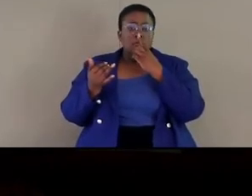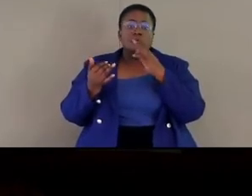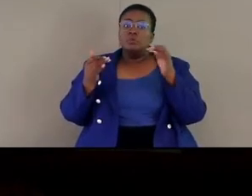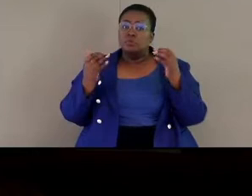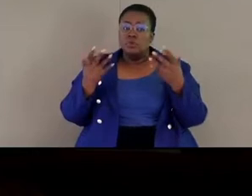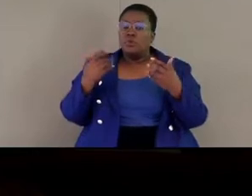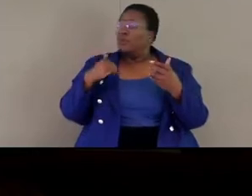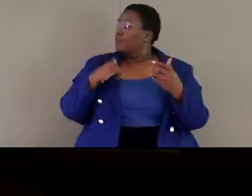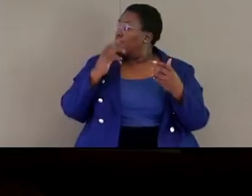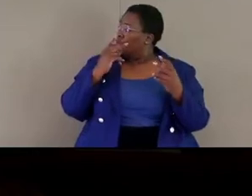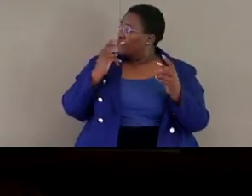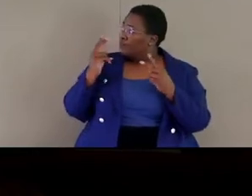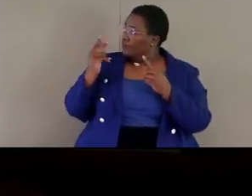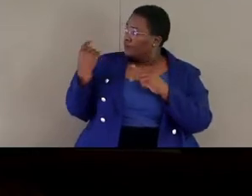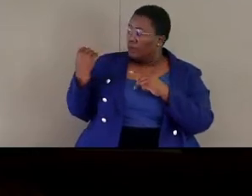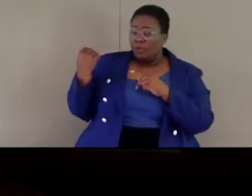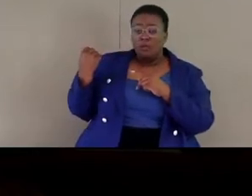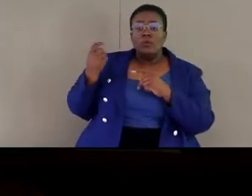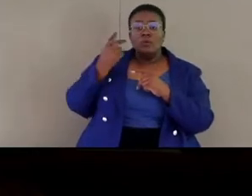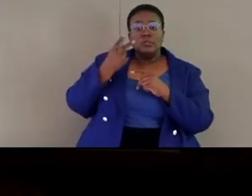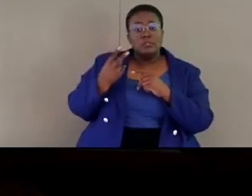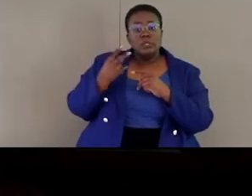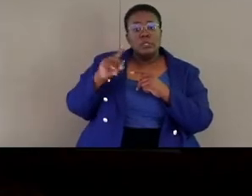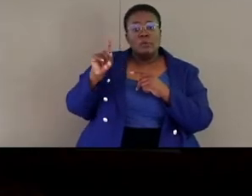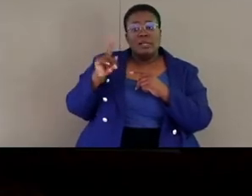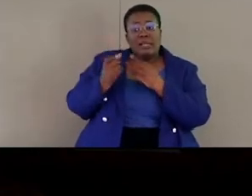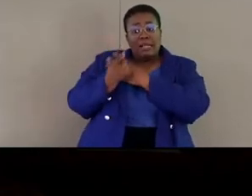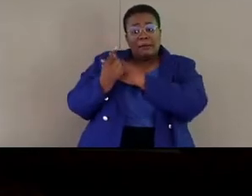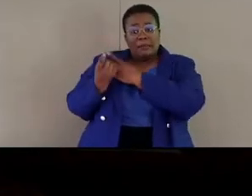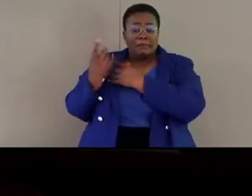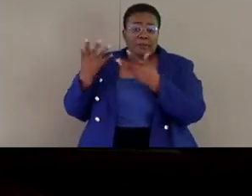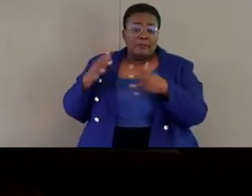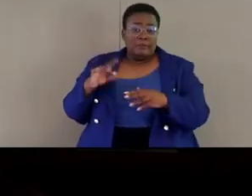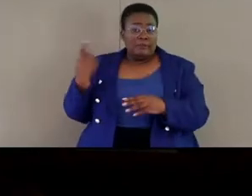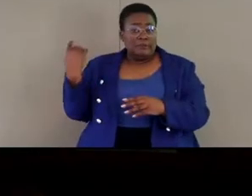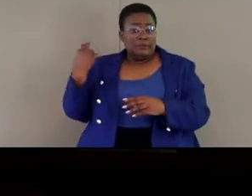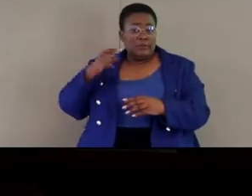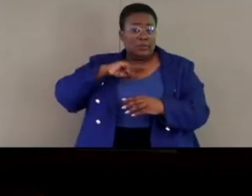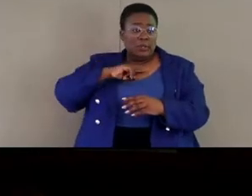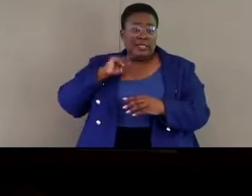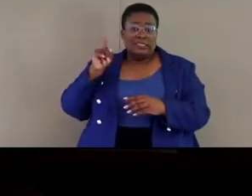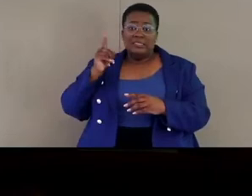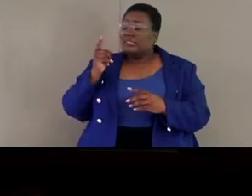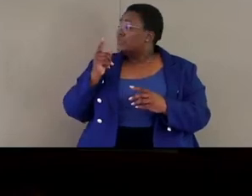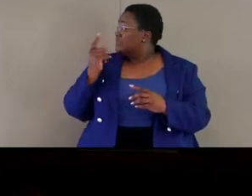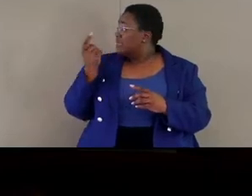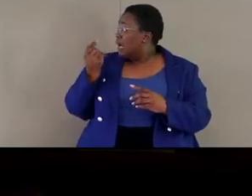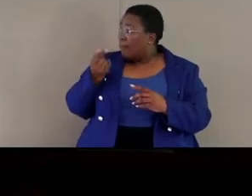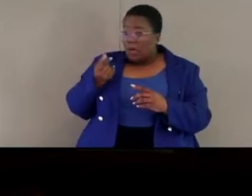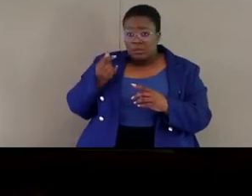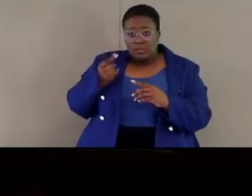we'll look at the status quo. And we're seeing what already is happening with the status quo, because the amount has not been increased.